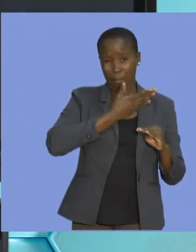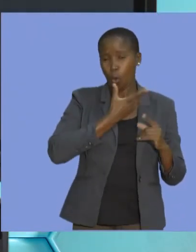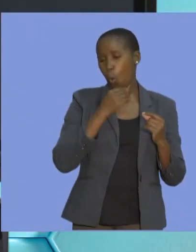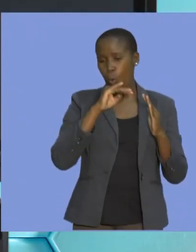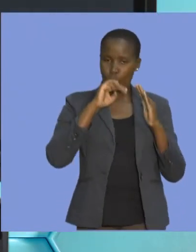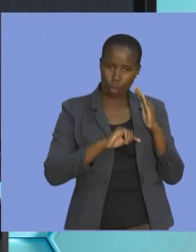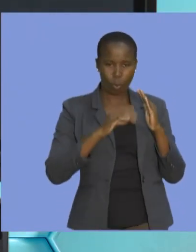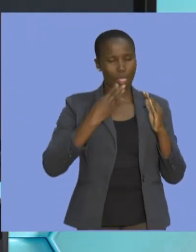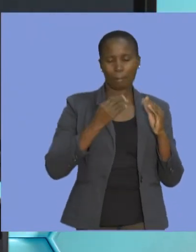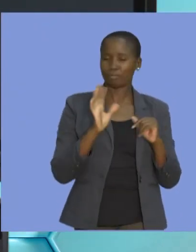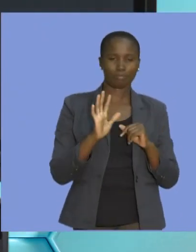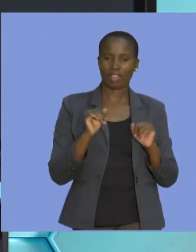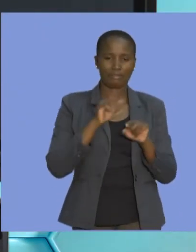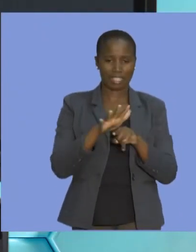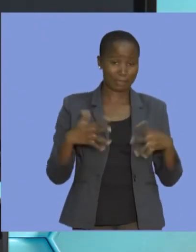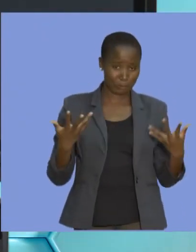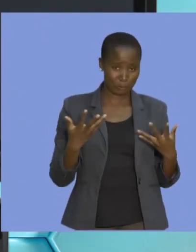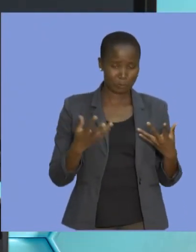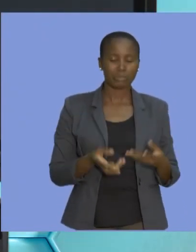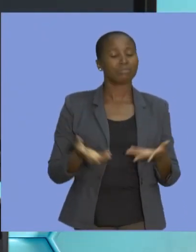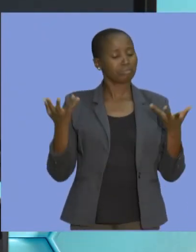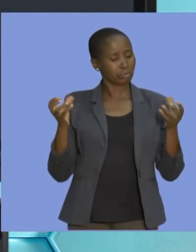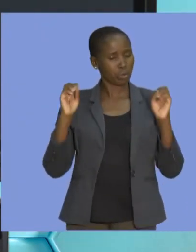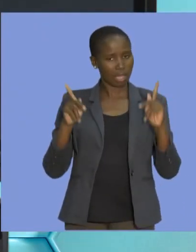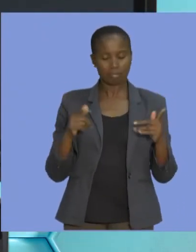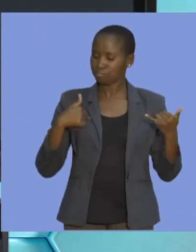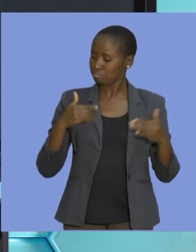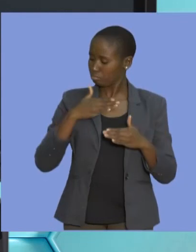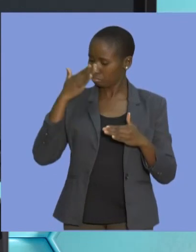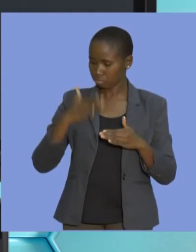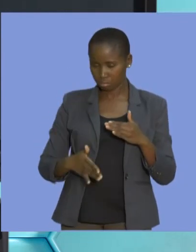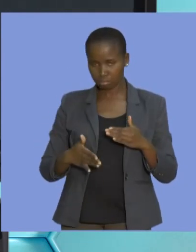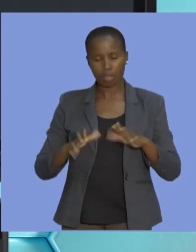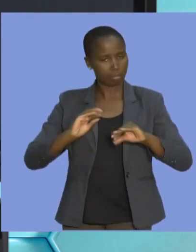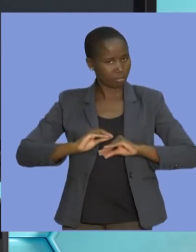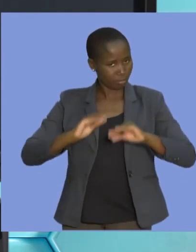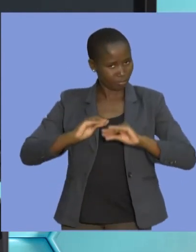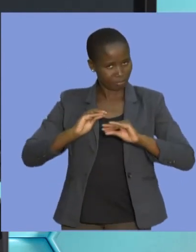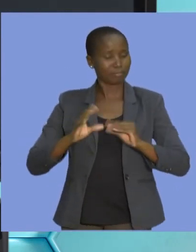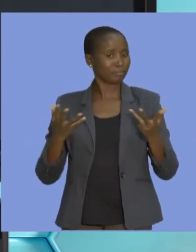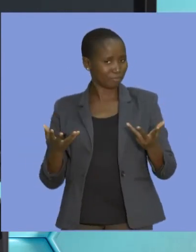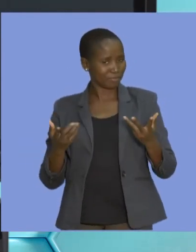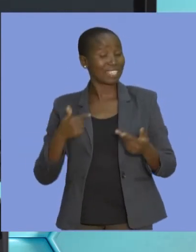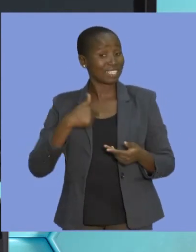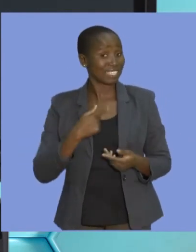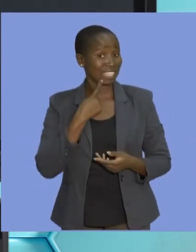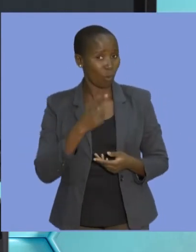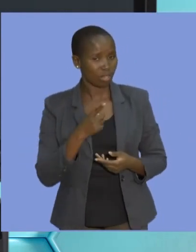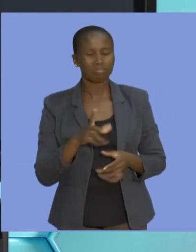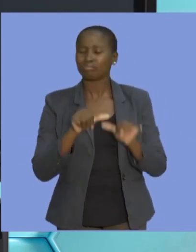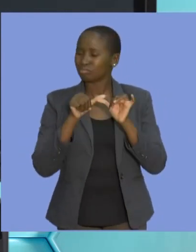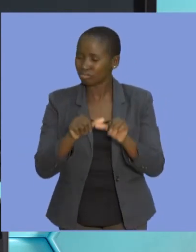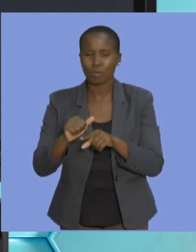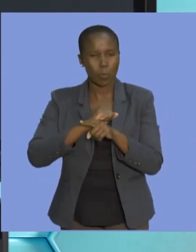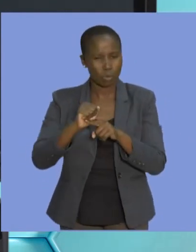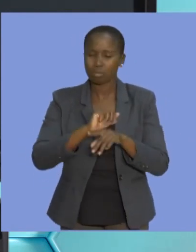Okay, guys, this is the end of our lesson. I'll say, keep working hard,